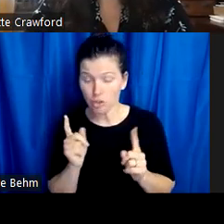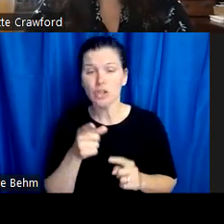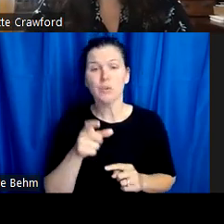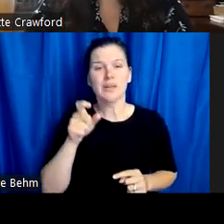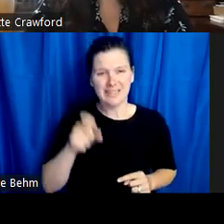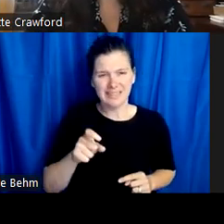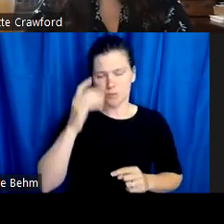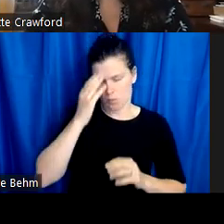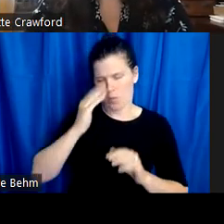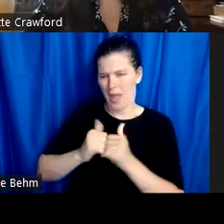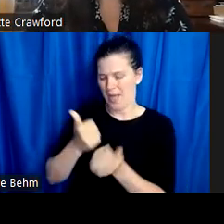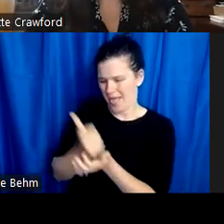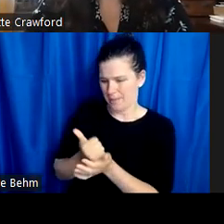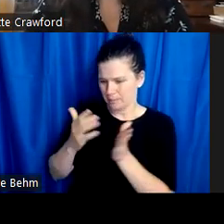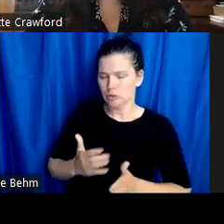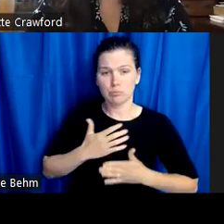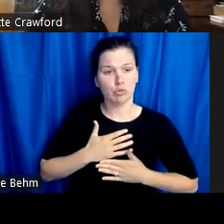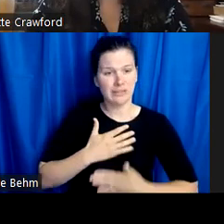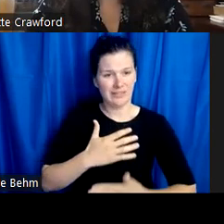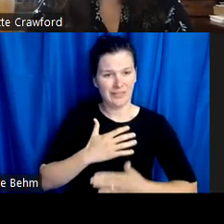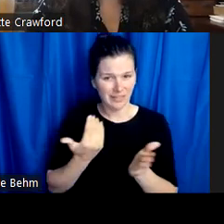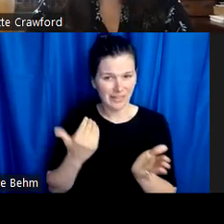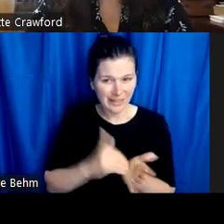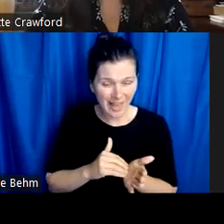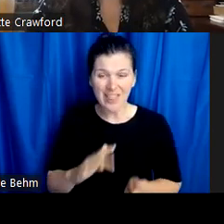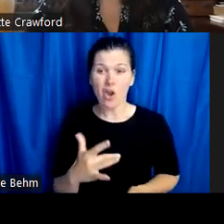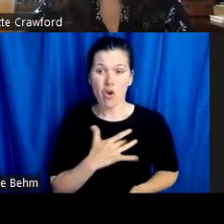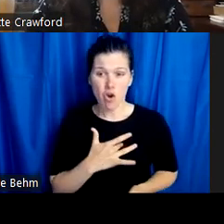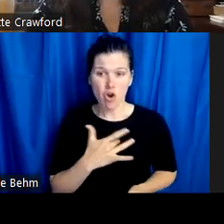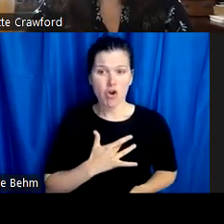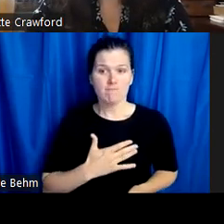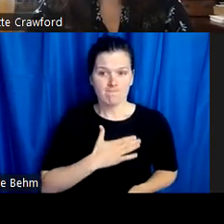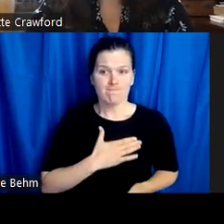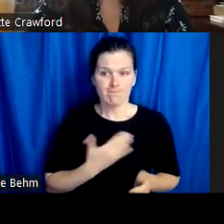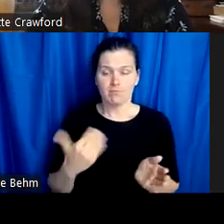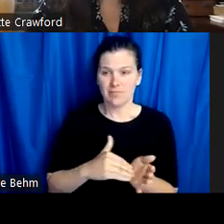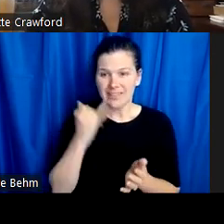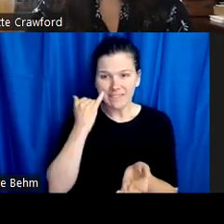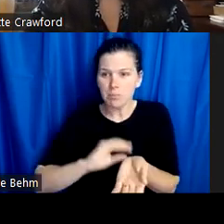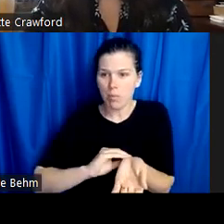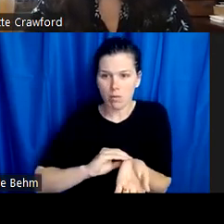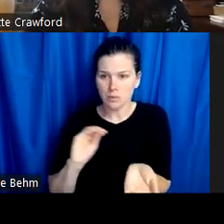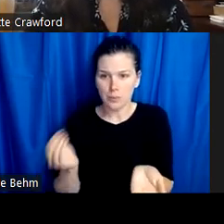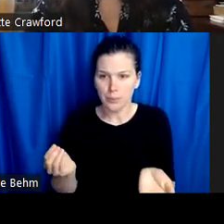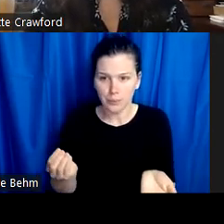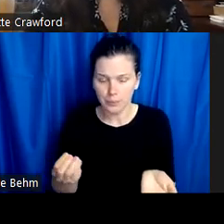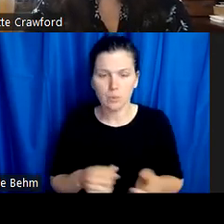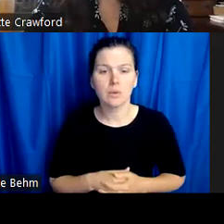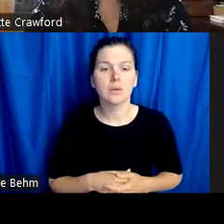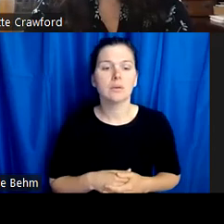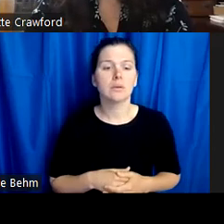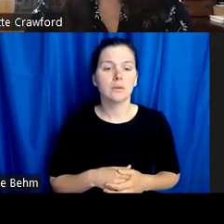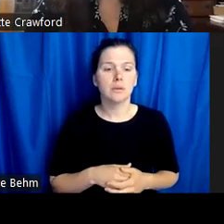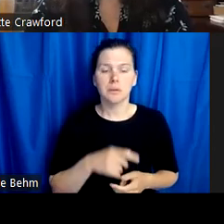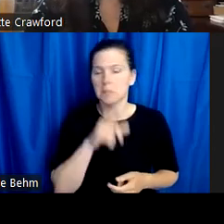person breathing again and their heart as well if they don't have a pulse. I'm not saying you have to know